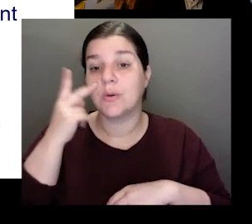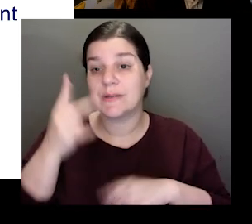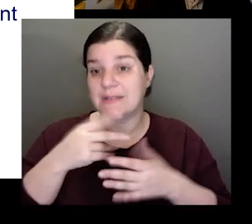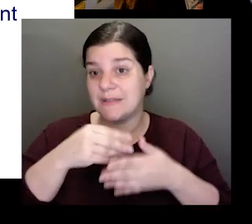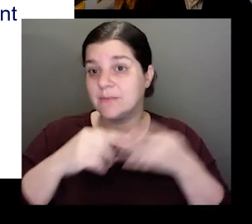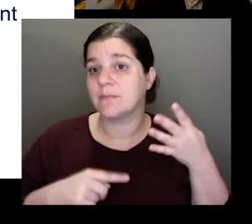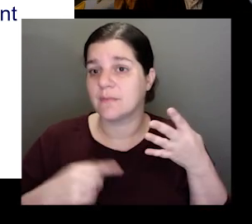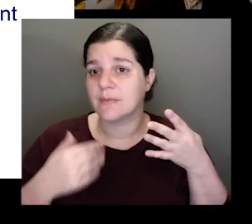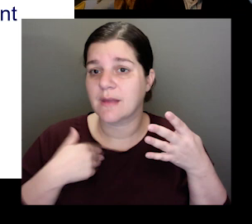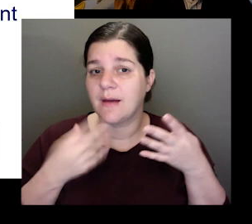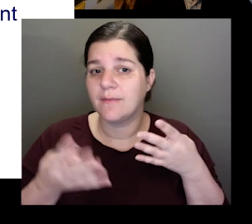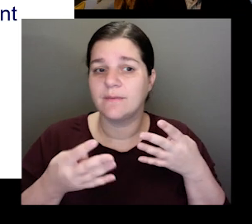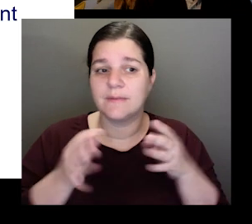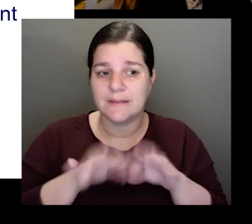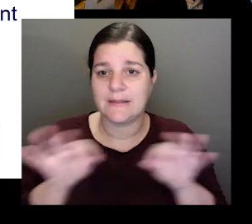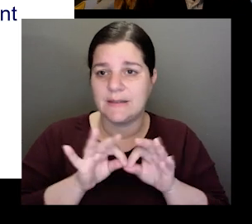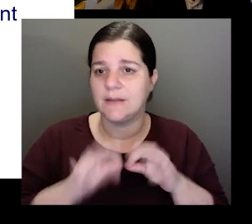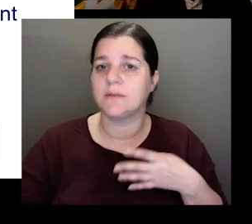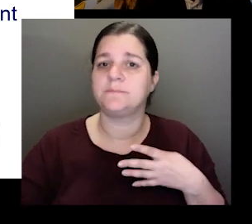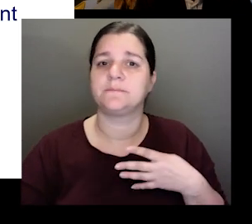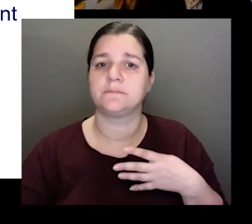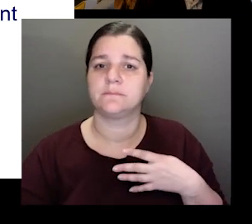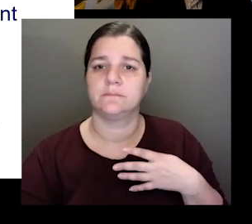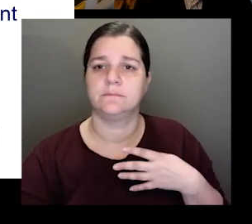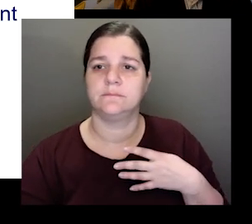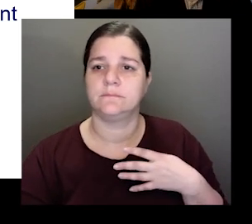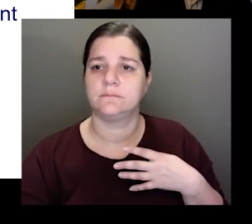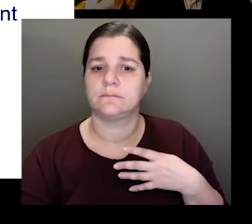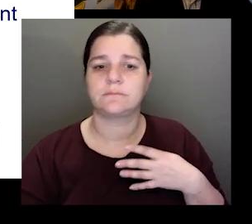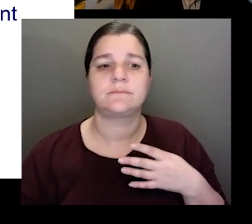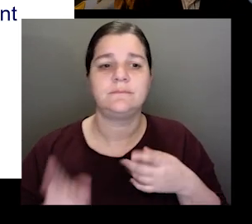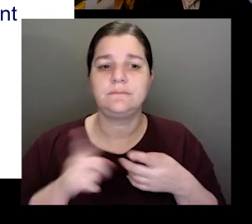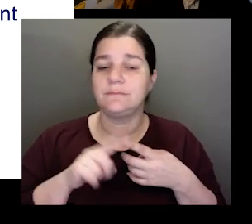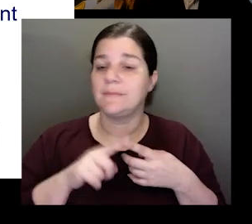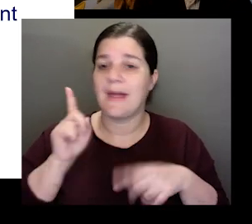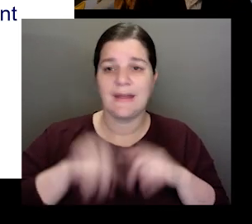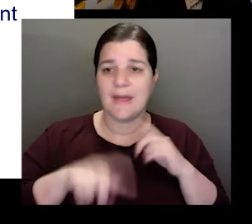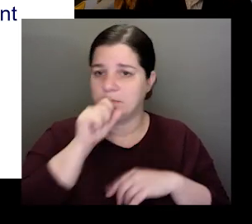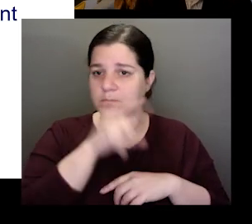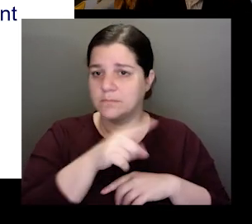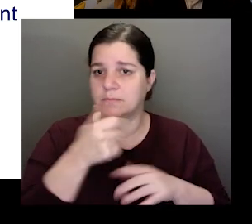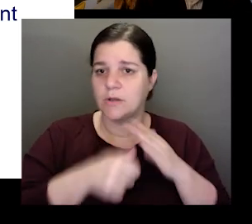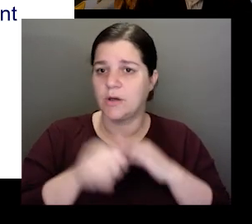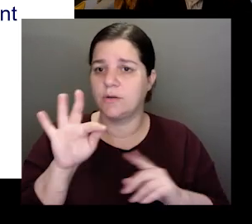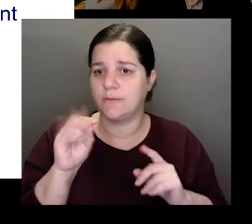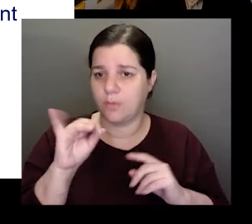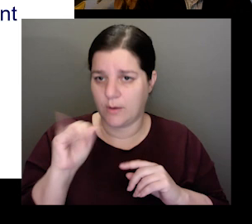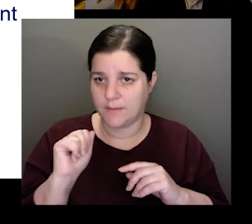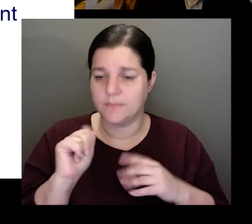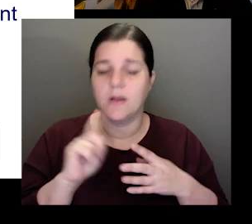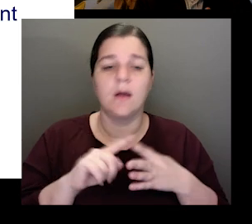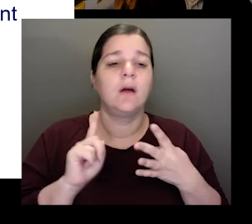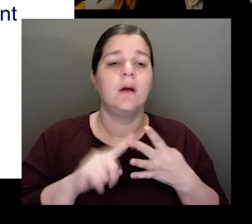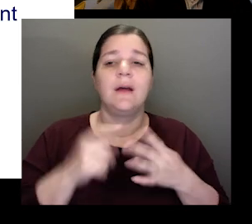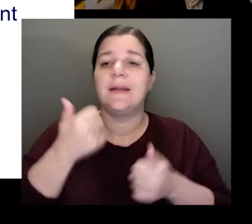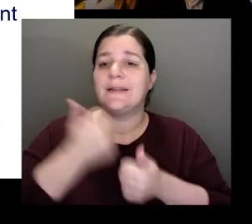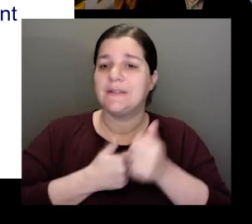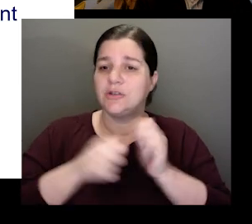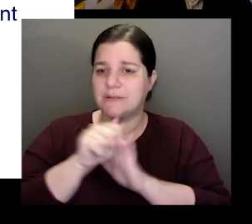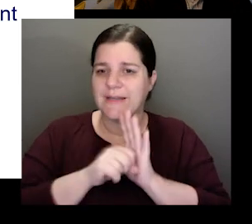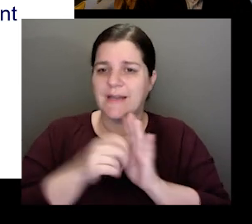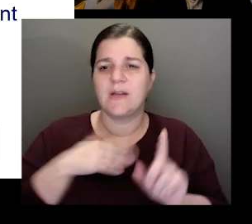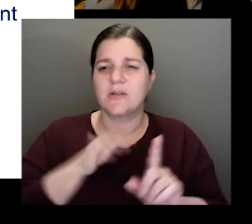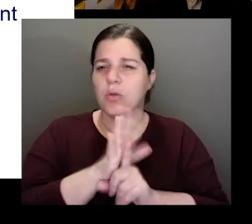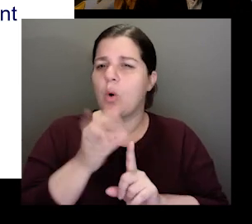four key is it can't be disclosed under FOIA. Also, every state has its own type of